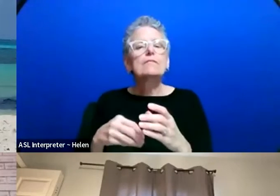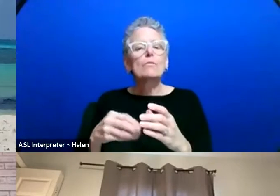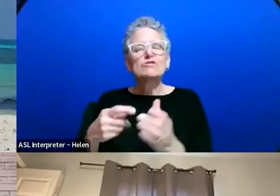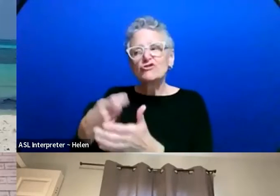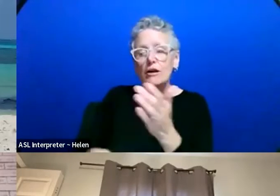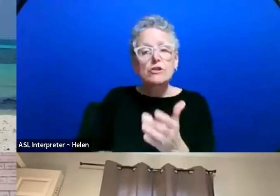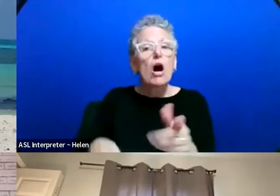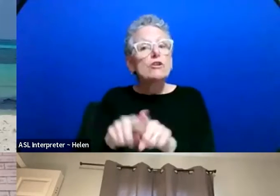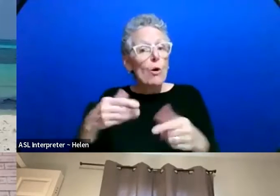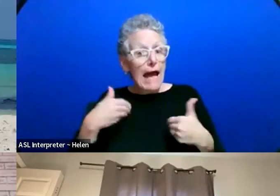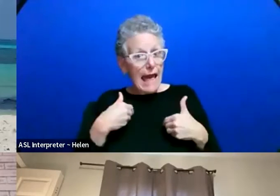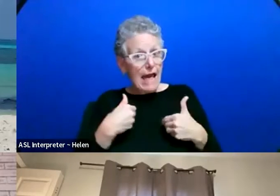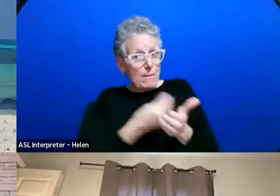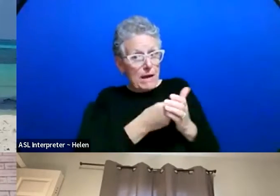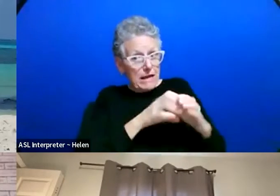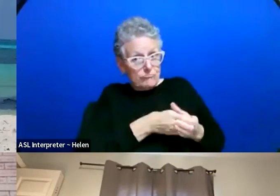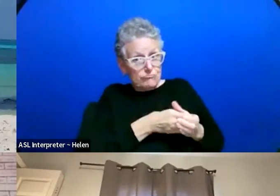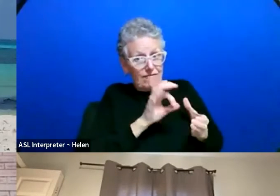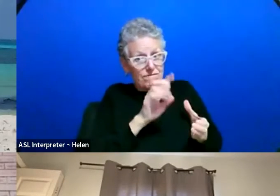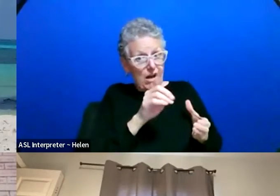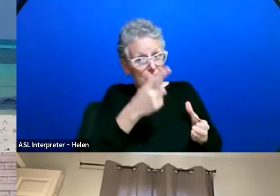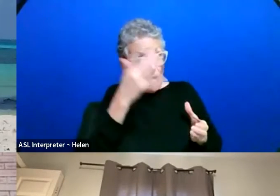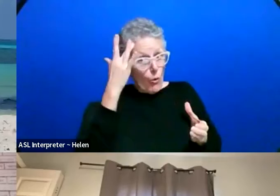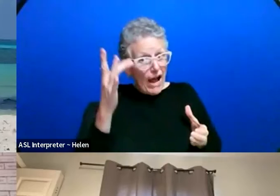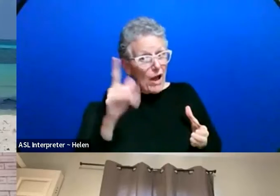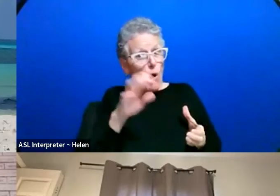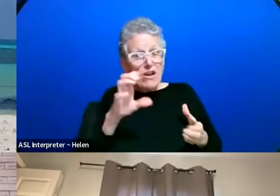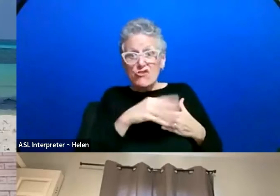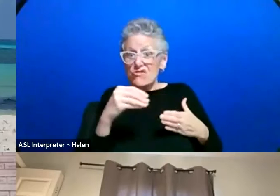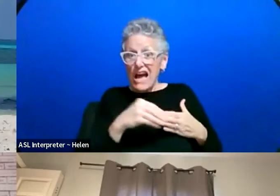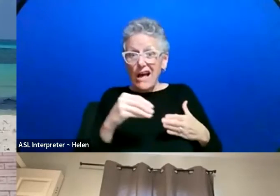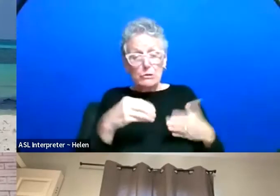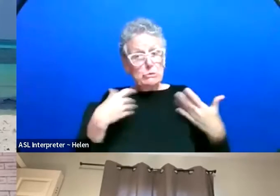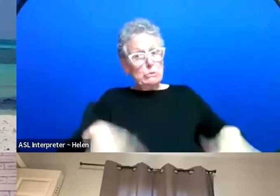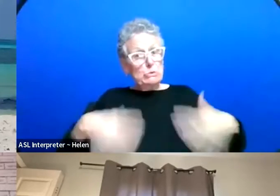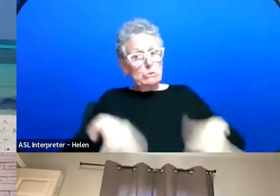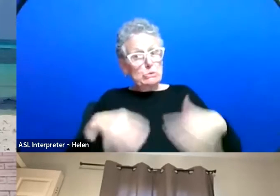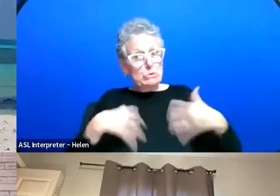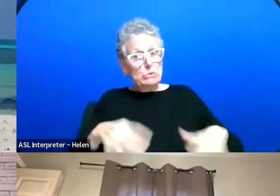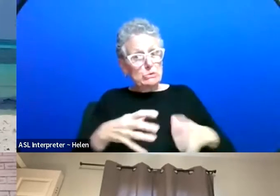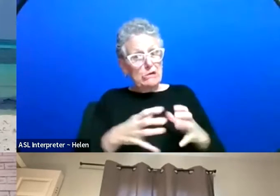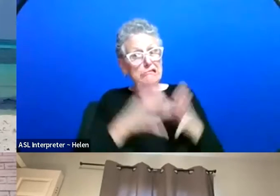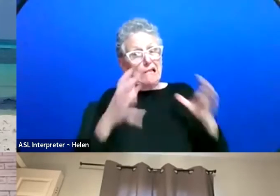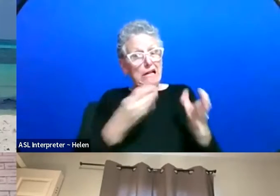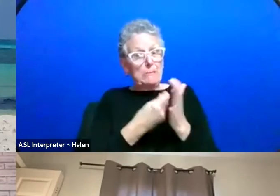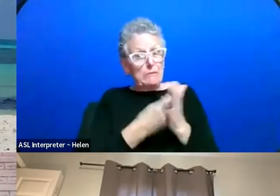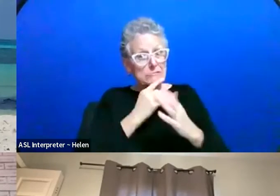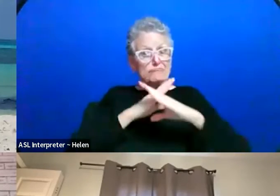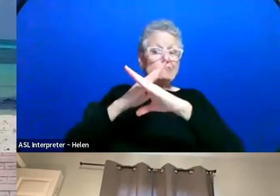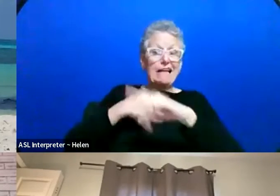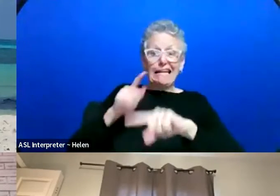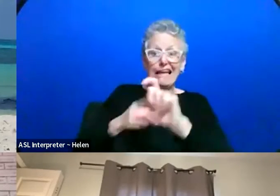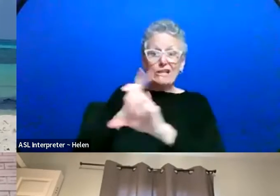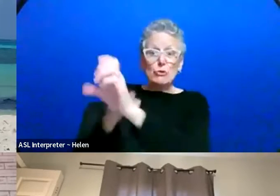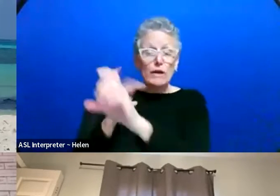assistance fund, because for some people, even that $100 is a barrier. So we want to be